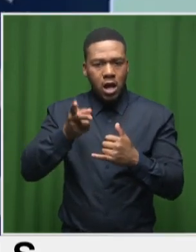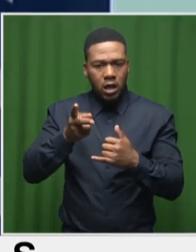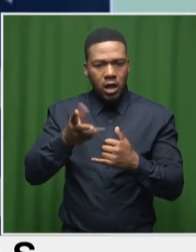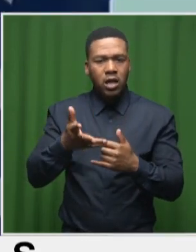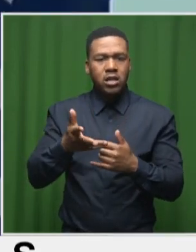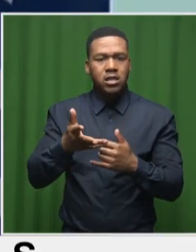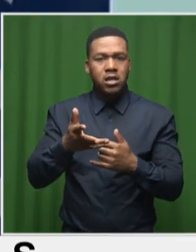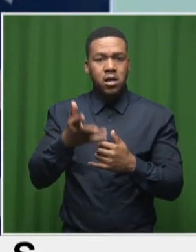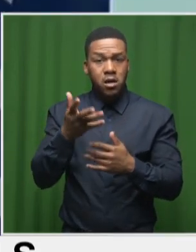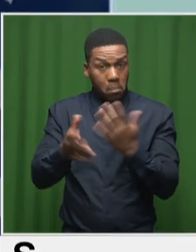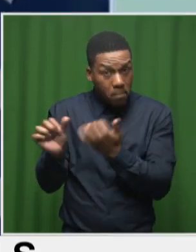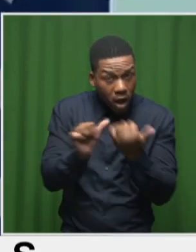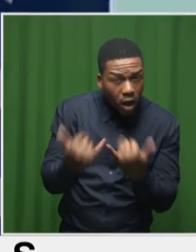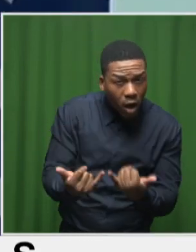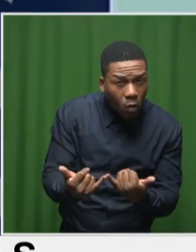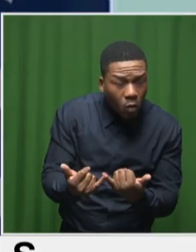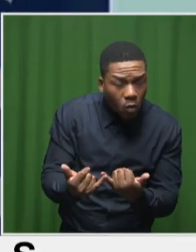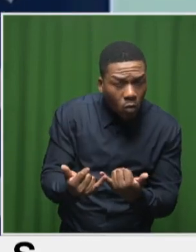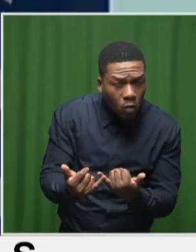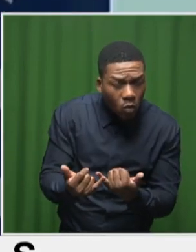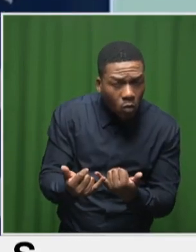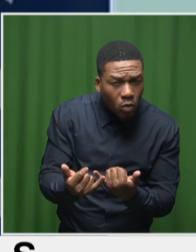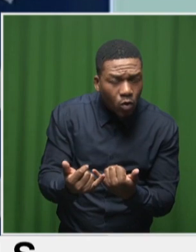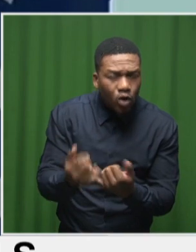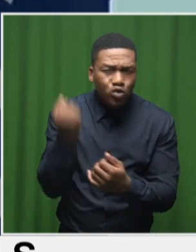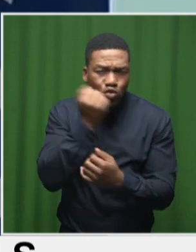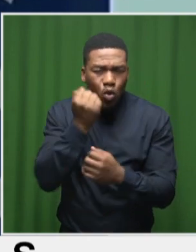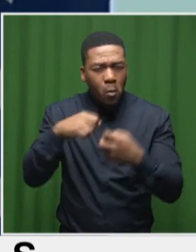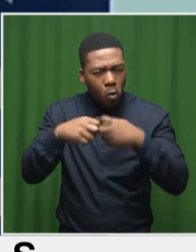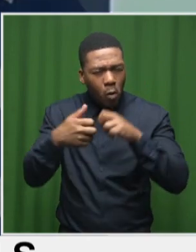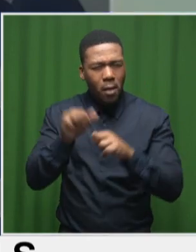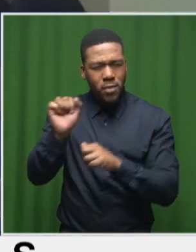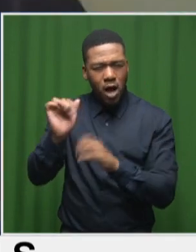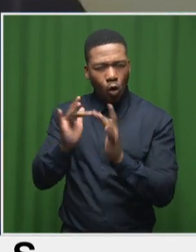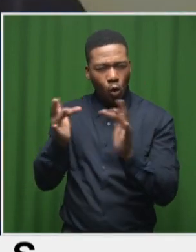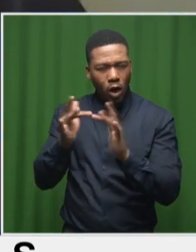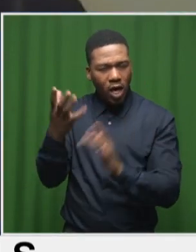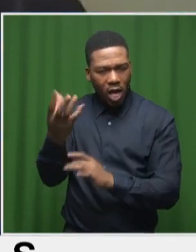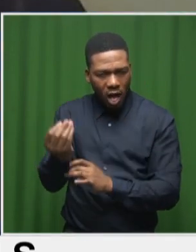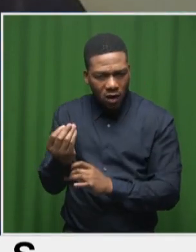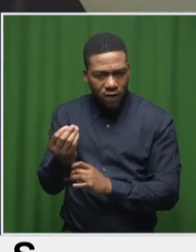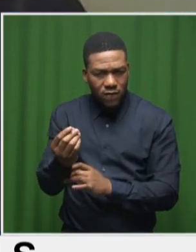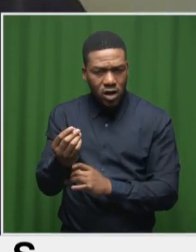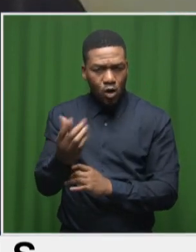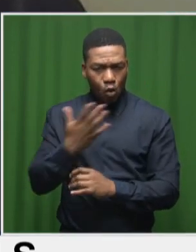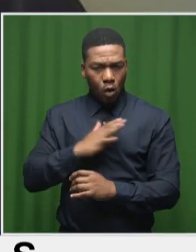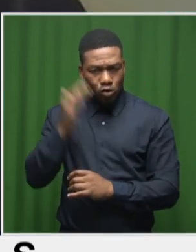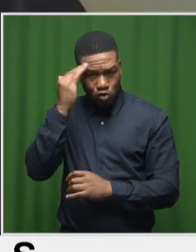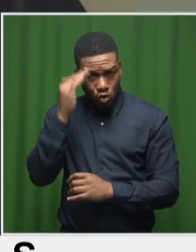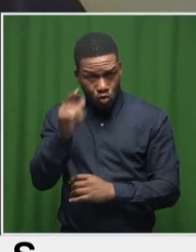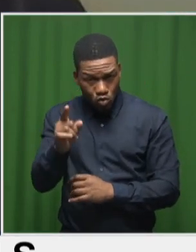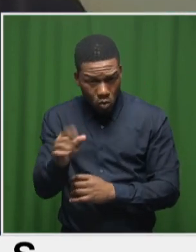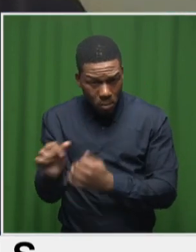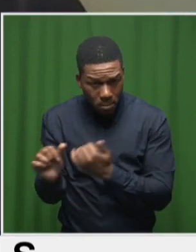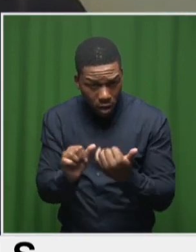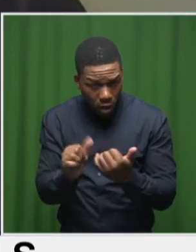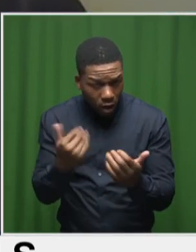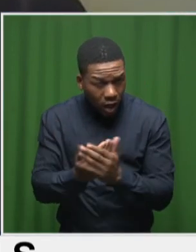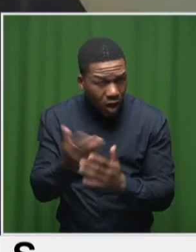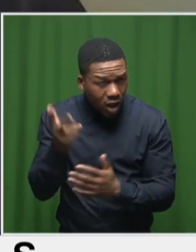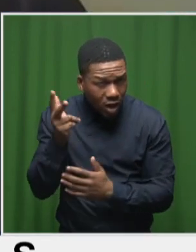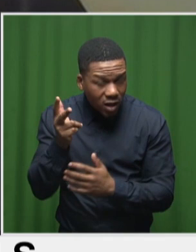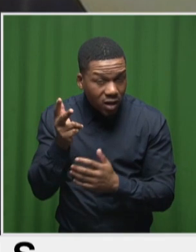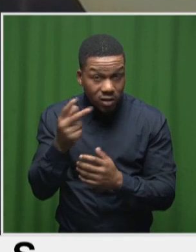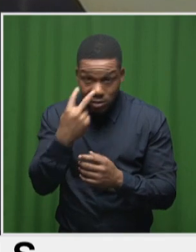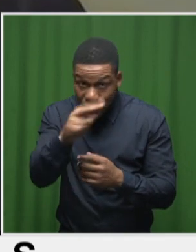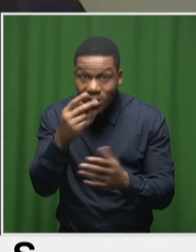like she may be back. Daphne, we're just having a very big problem with your connectivity. I just want to see if we can still hear you. I can see